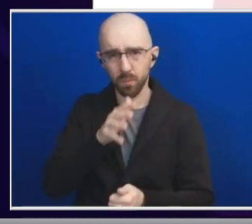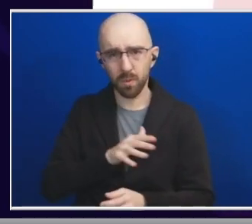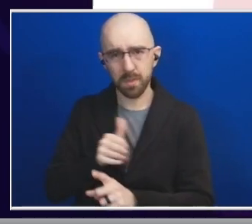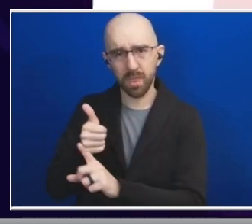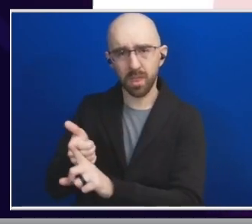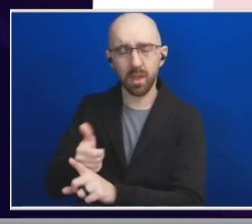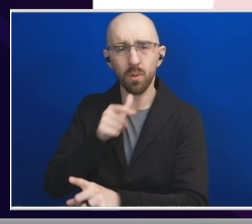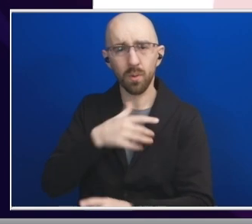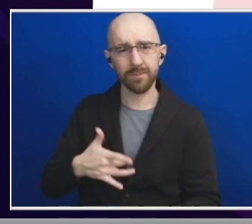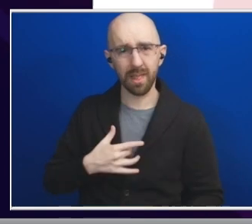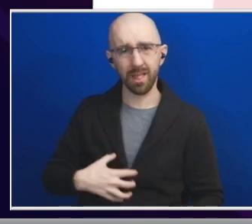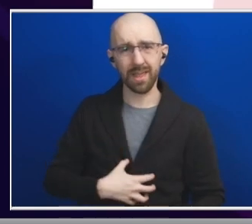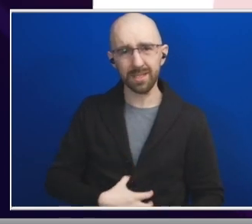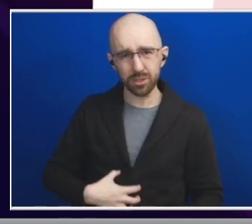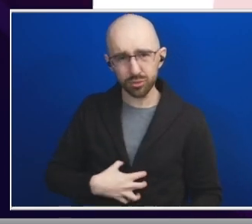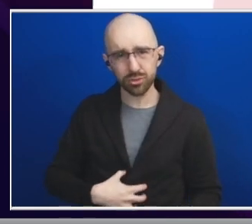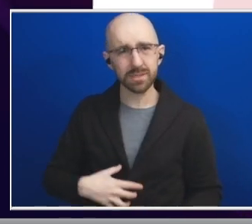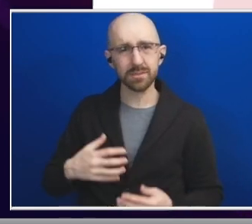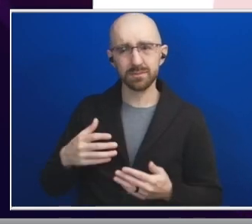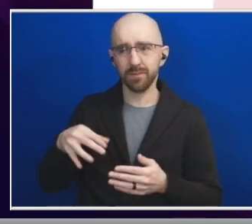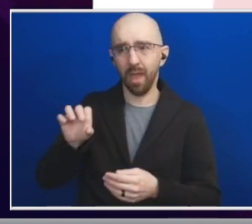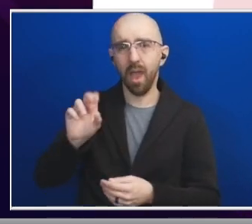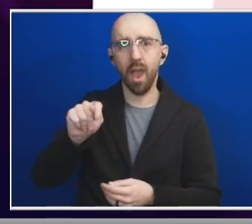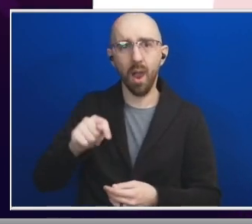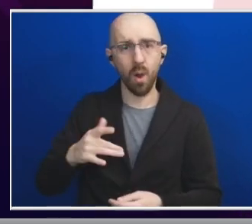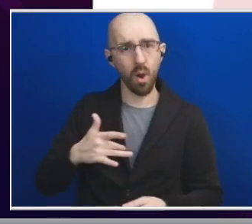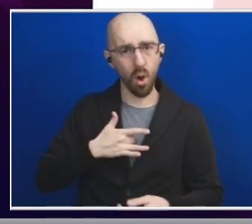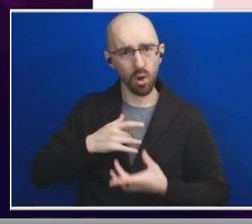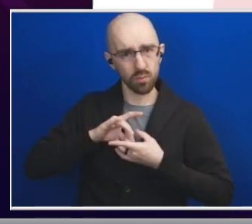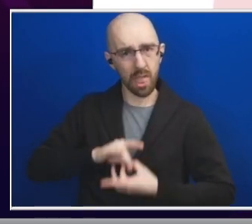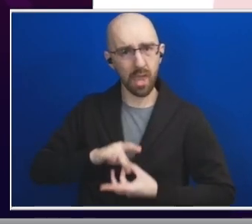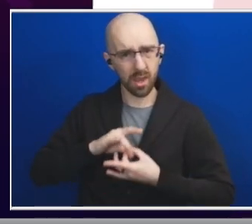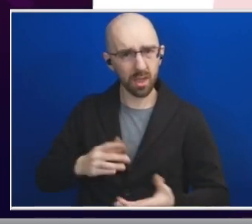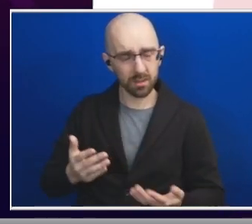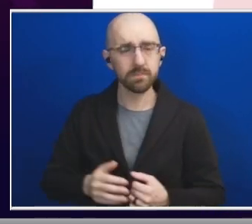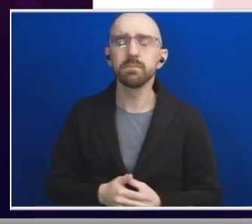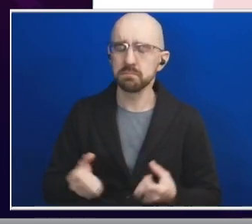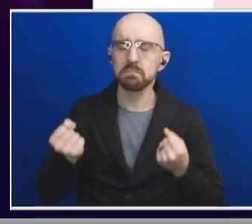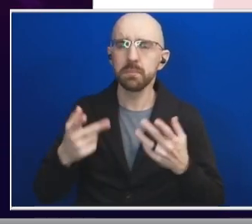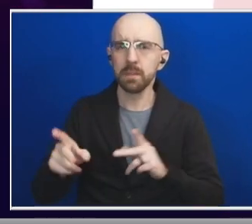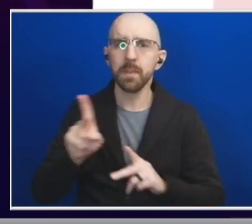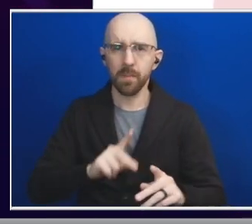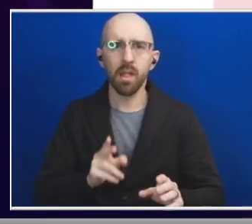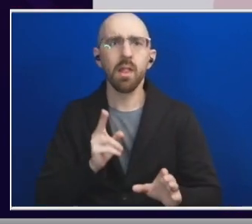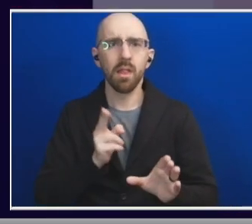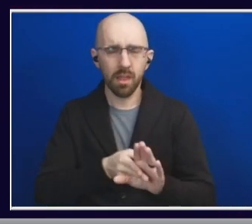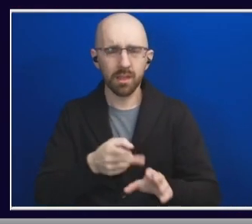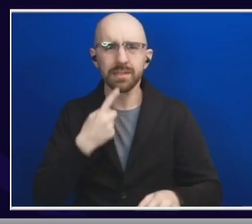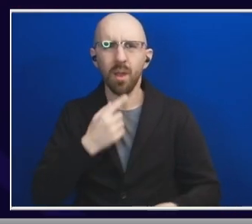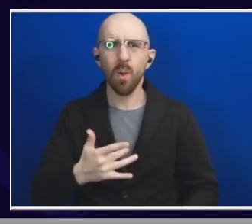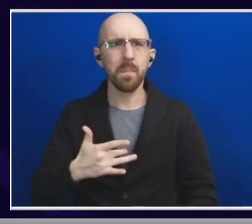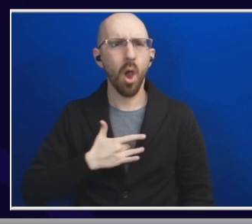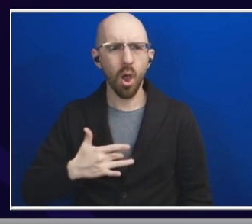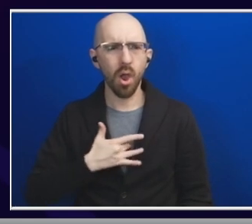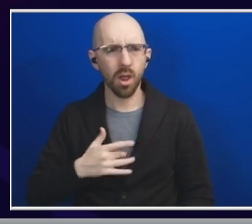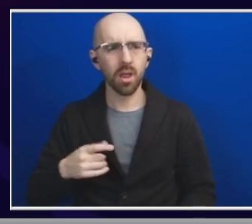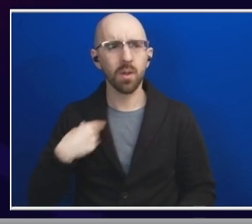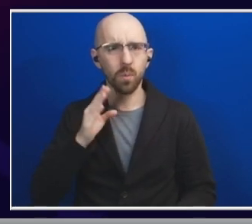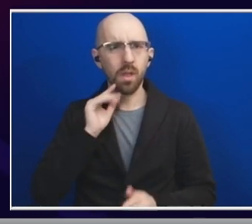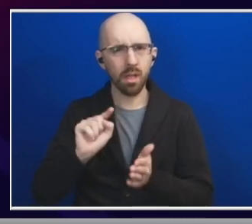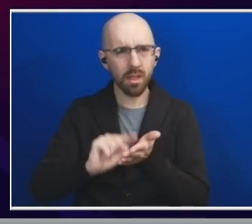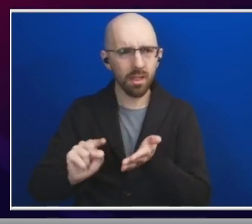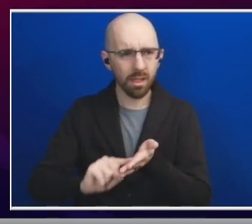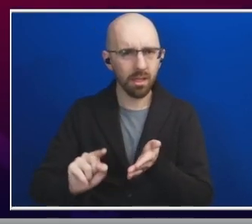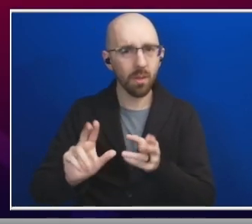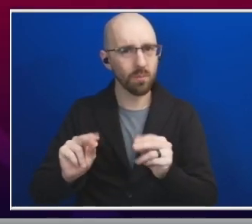and then it turns out to be a heart issue? So I have a lot of people come in and say, oh, it's my heart, and then when we dig deeper, it's like, well, no, it wasn't, it was something